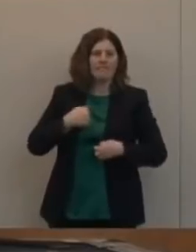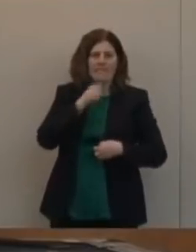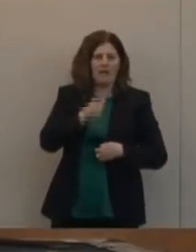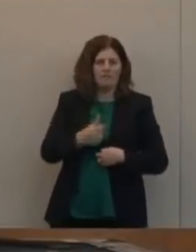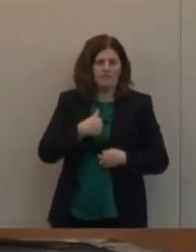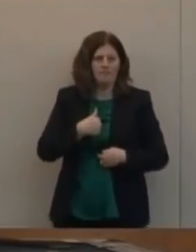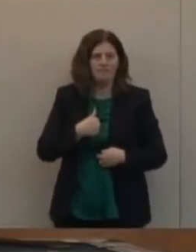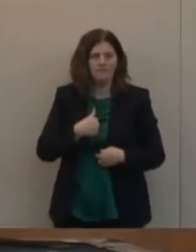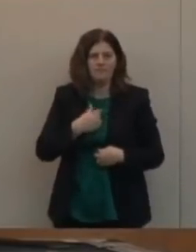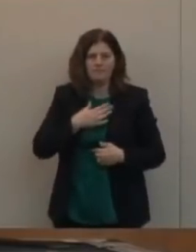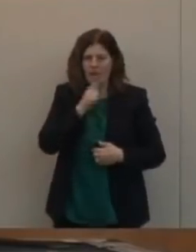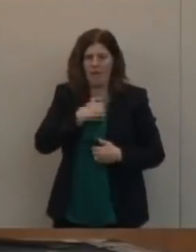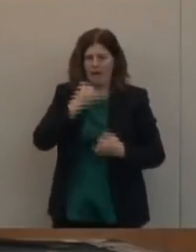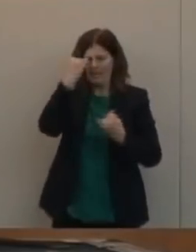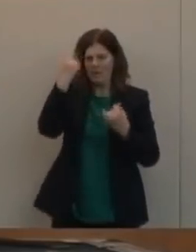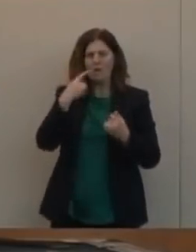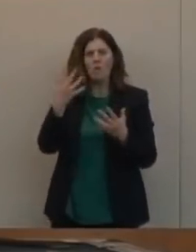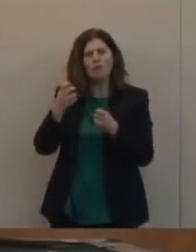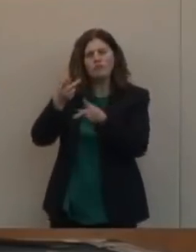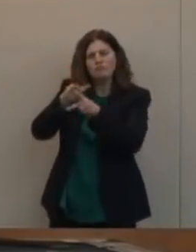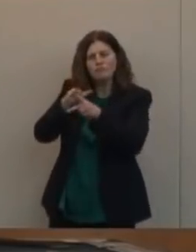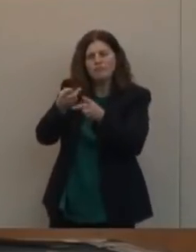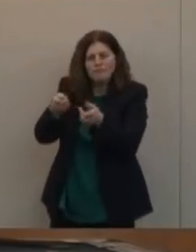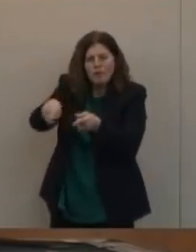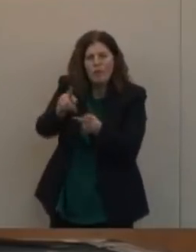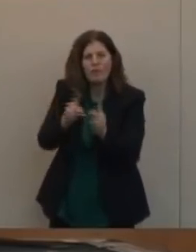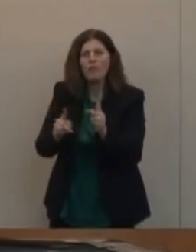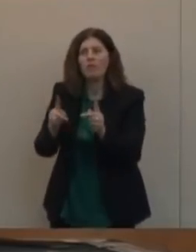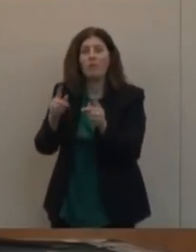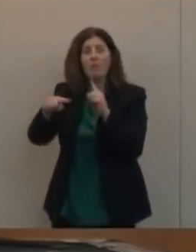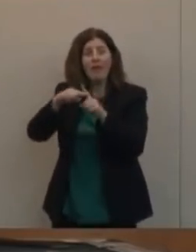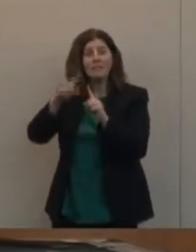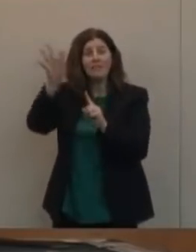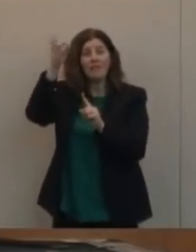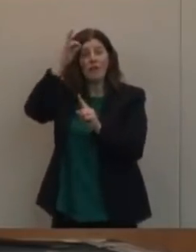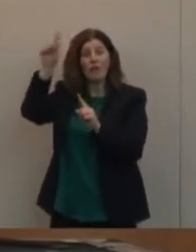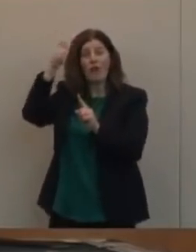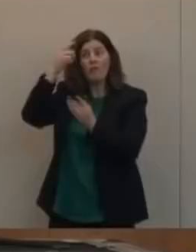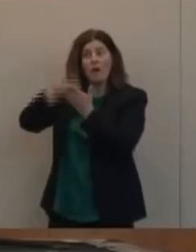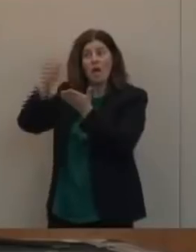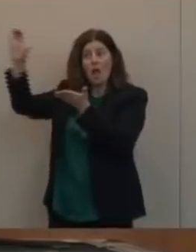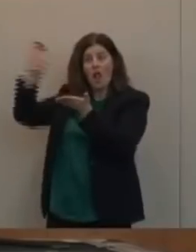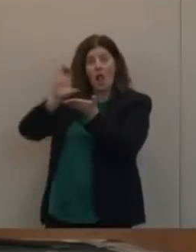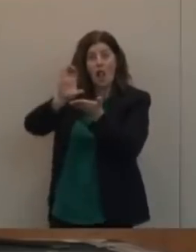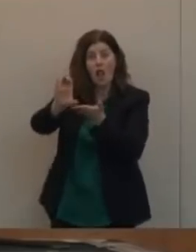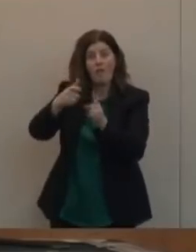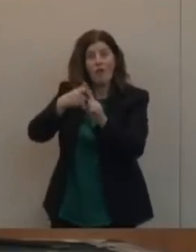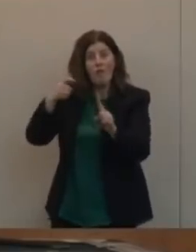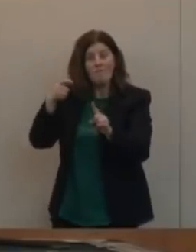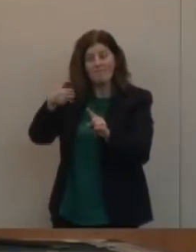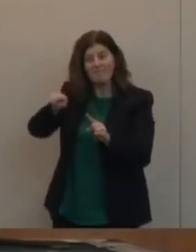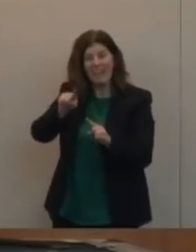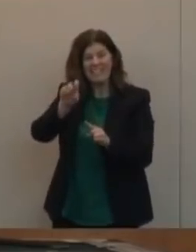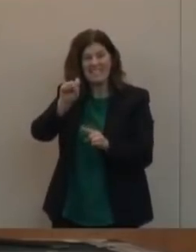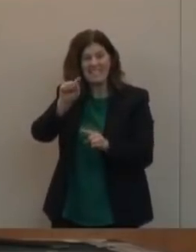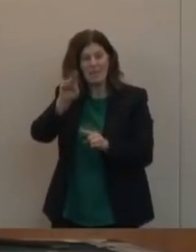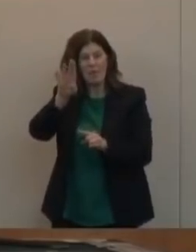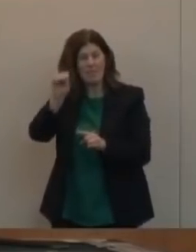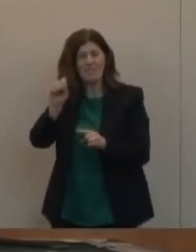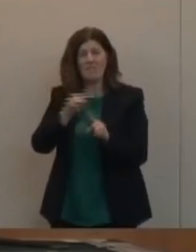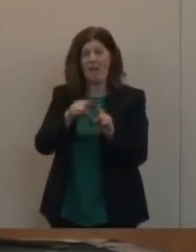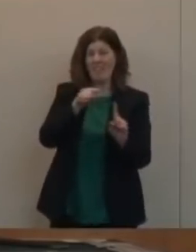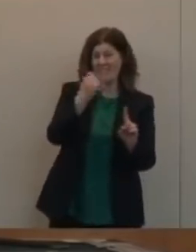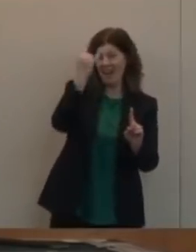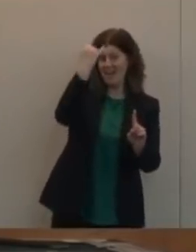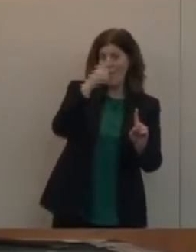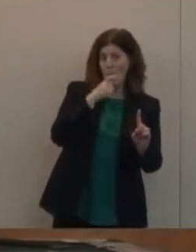the stimulus package that's coming in from the federal government the latter part of April. But this squarely was the